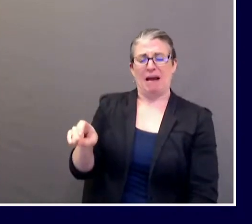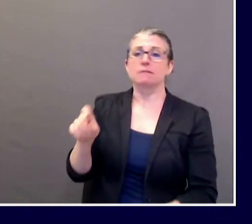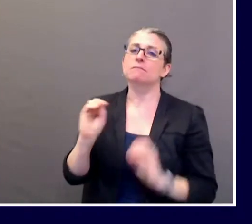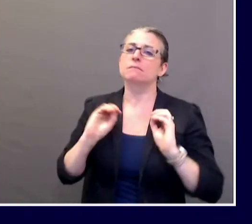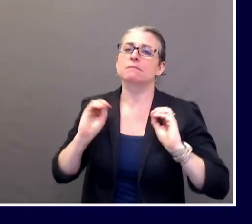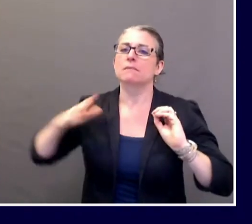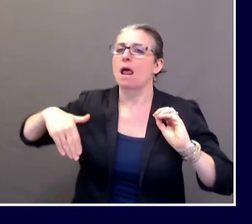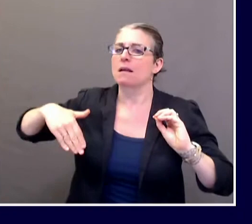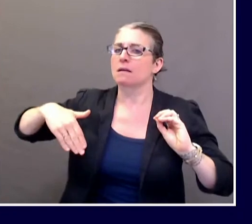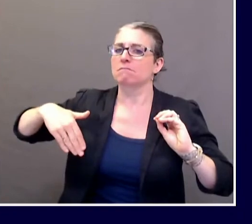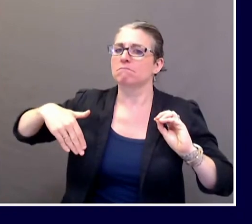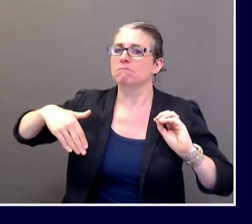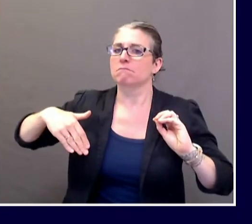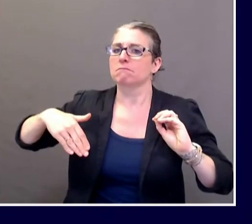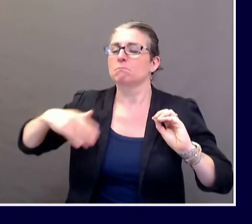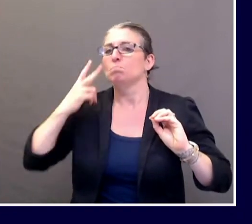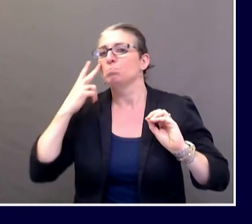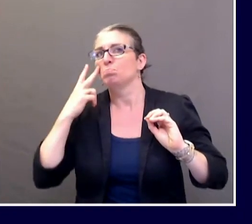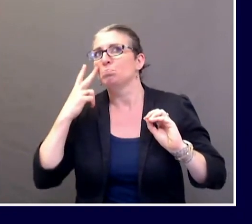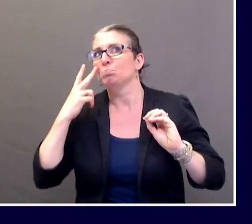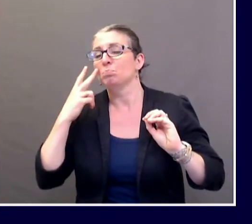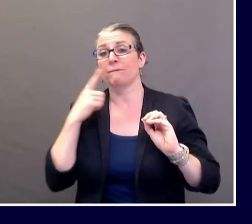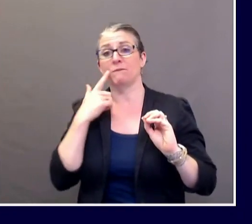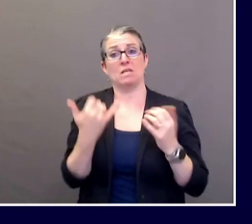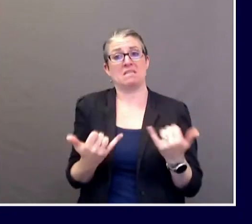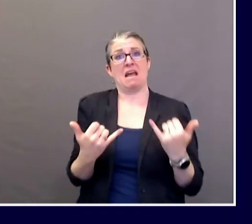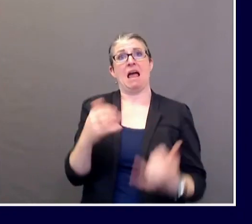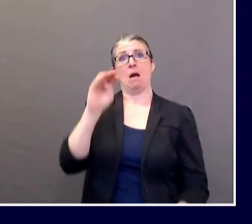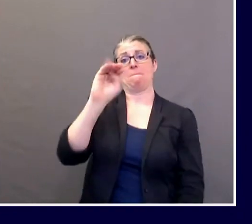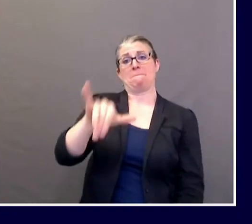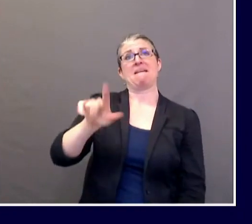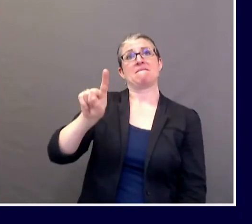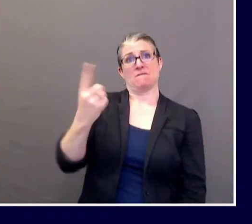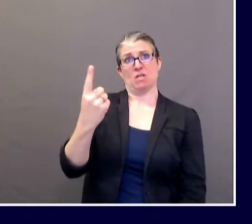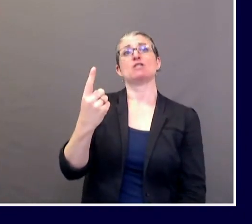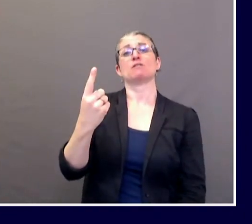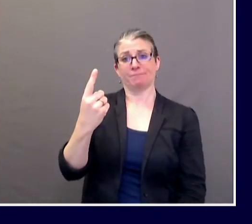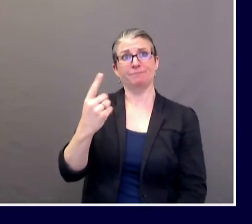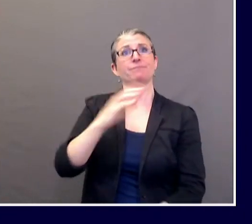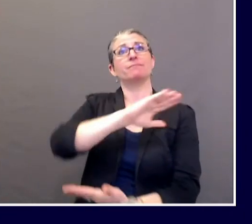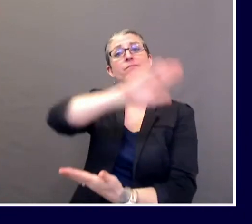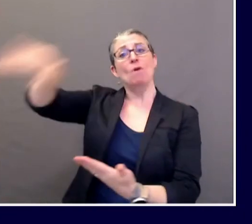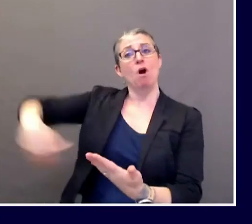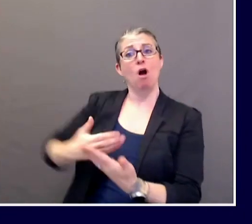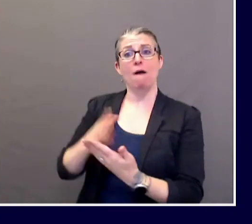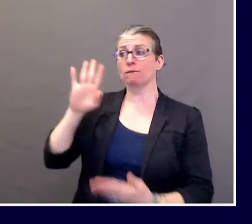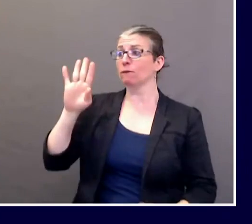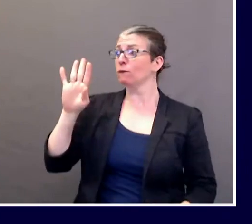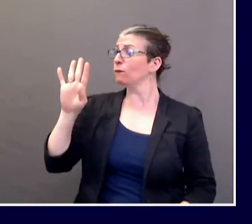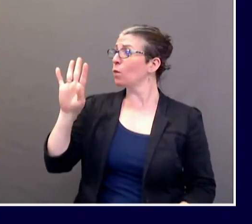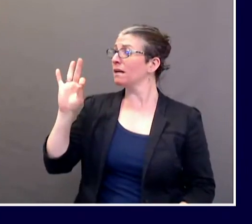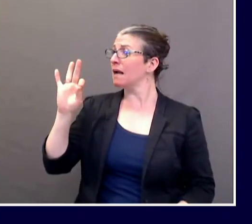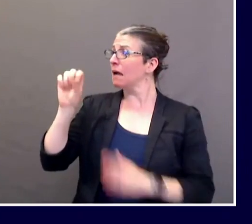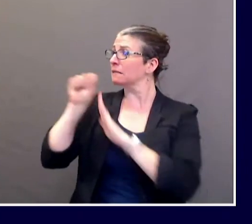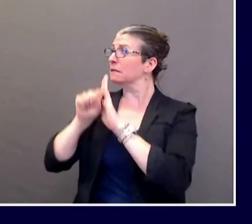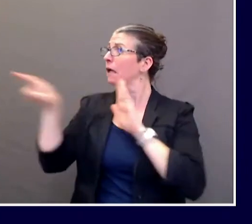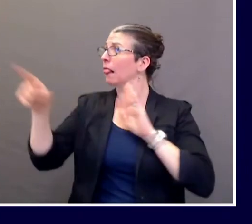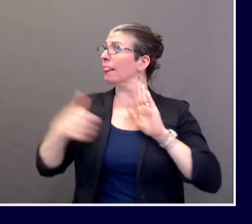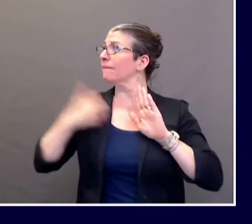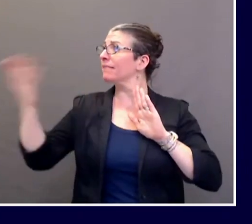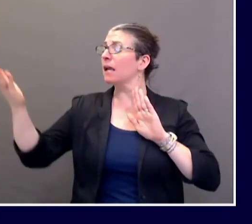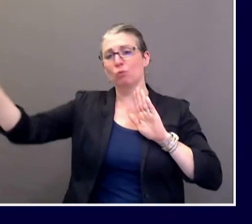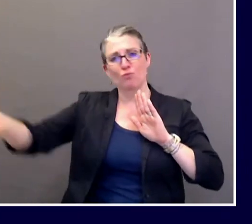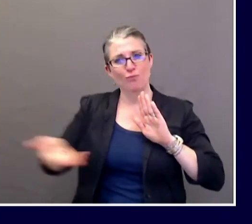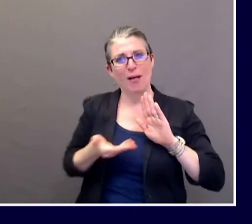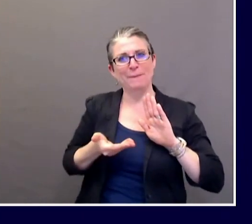summer. But as of right now, starting May 1st, Maine people who are returning from travel to other states